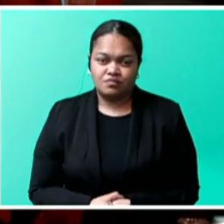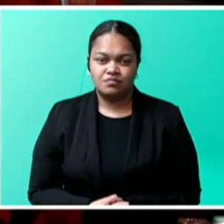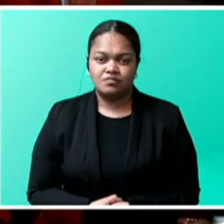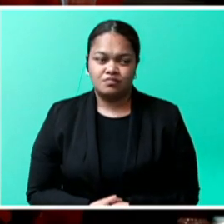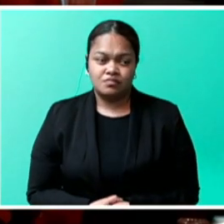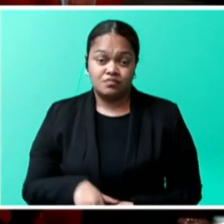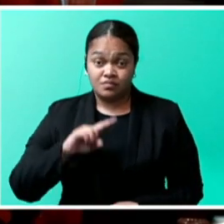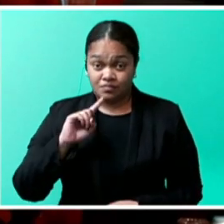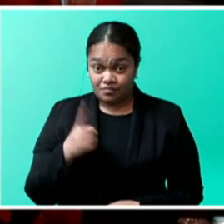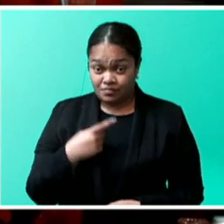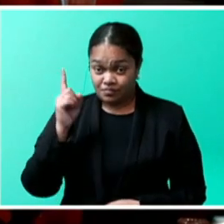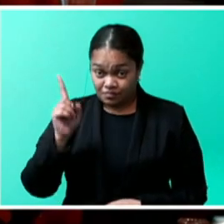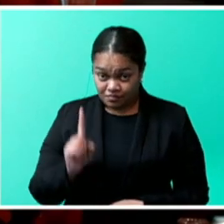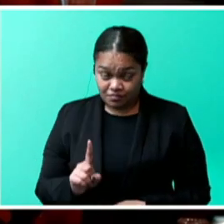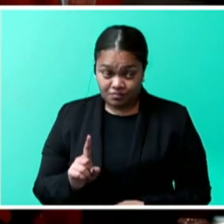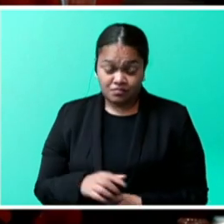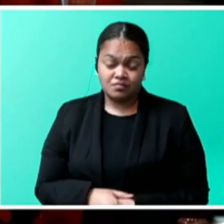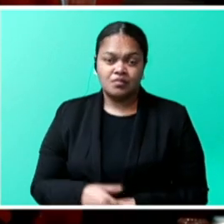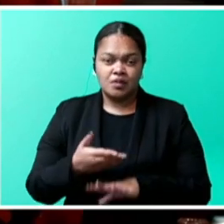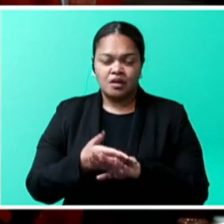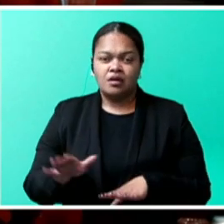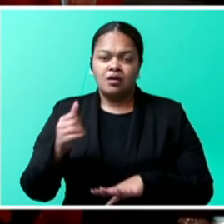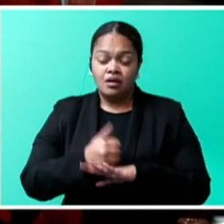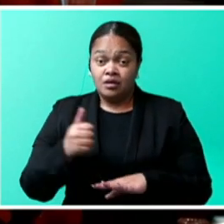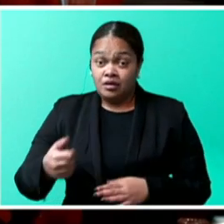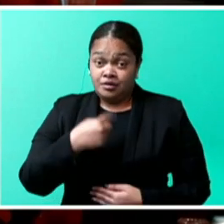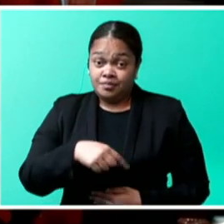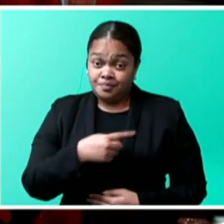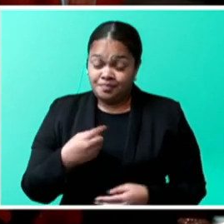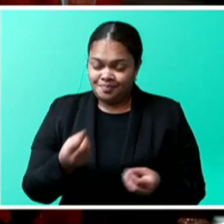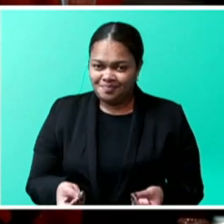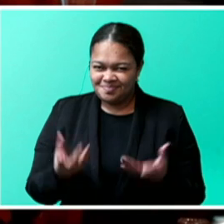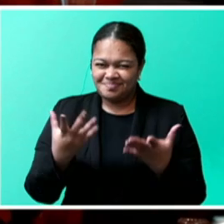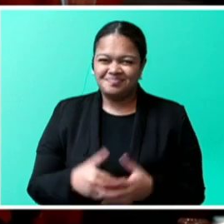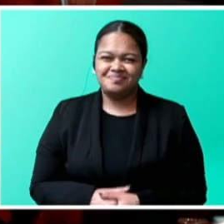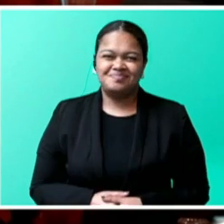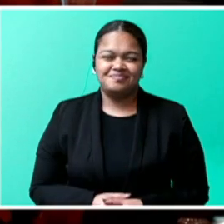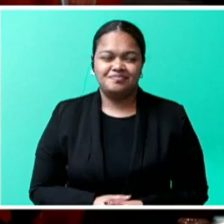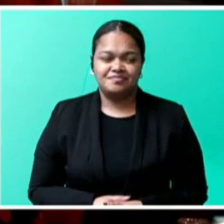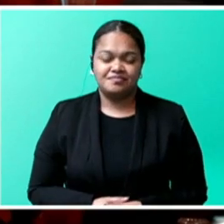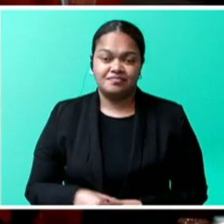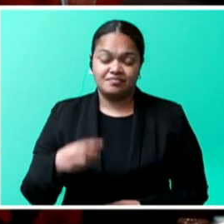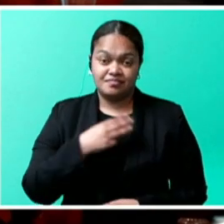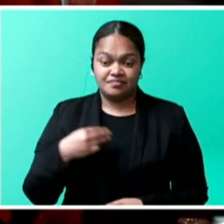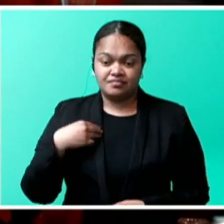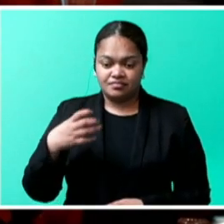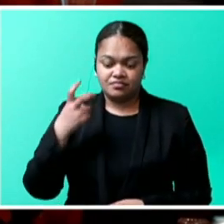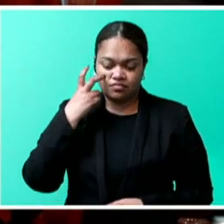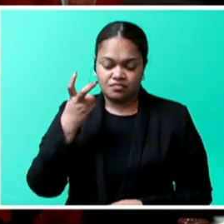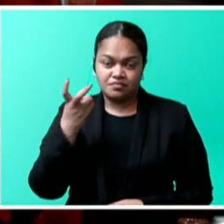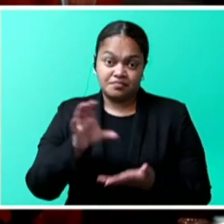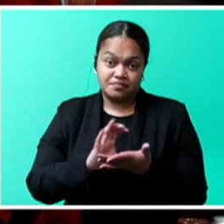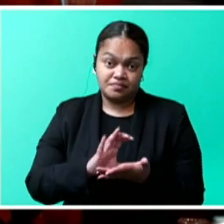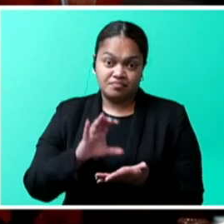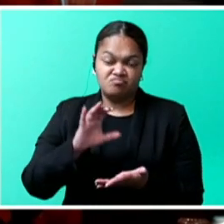But today, with the coalition government's commitments to the spirit of regionalism, the Ministry of Tourism and Civil Aviation